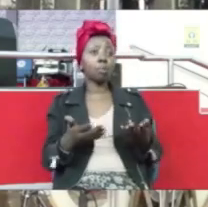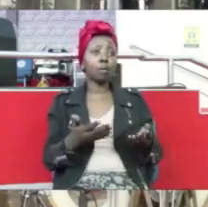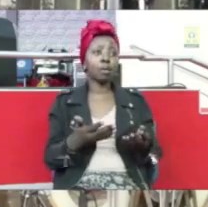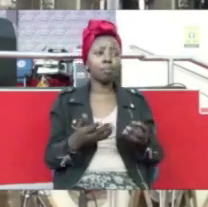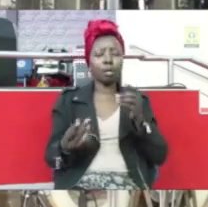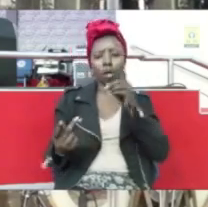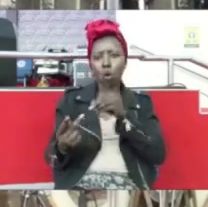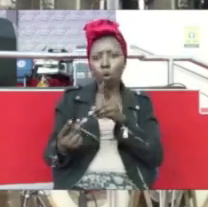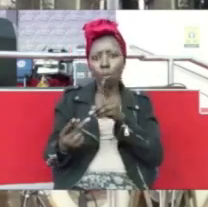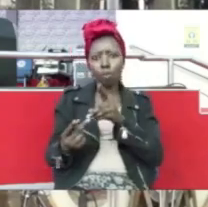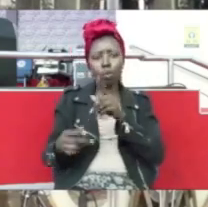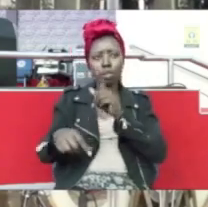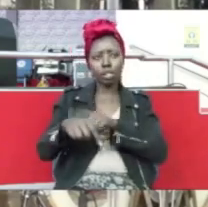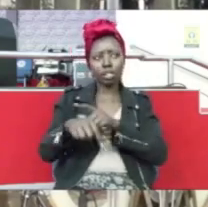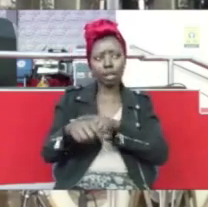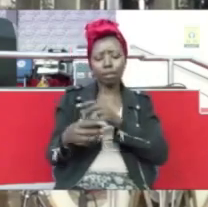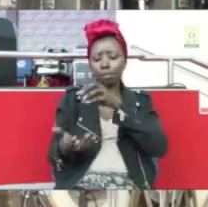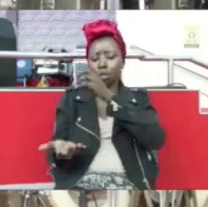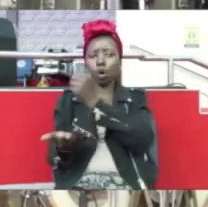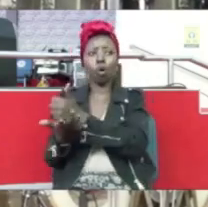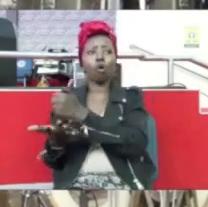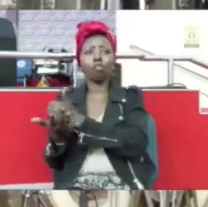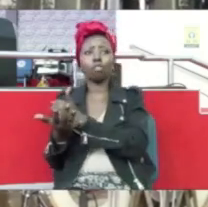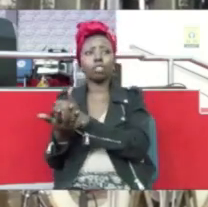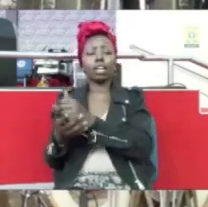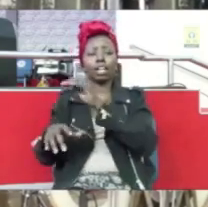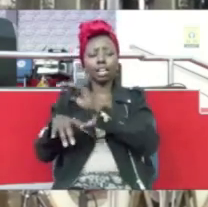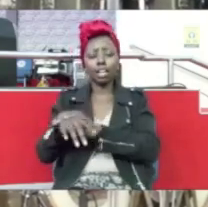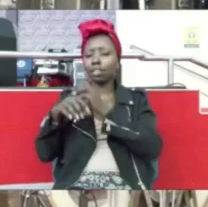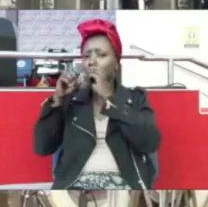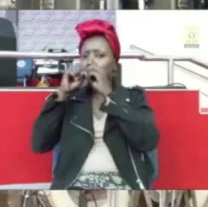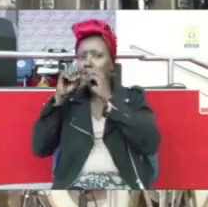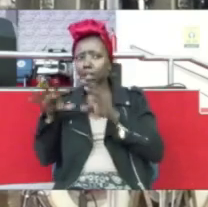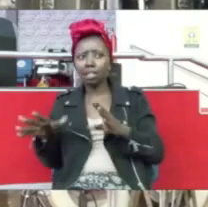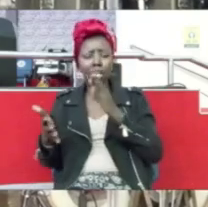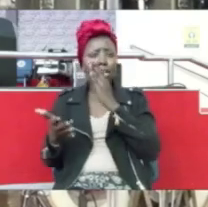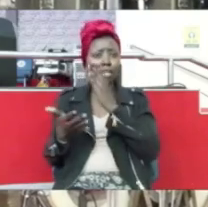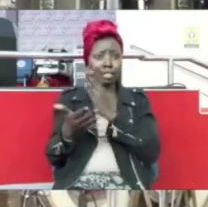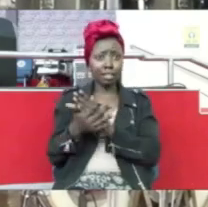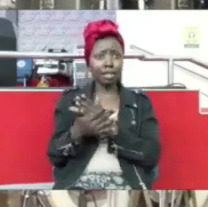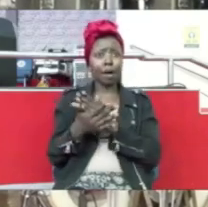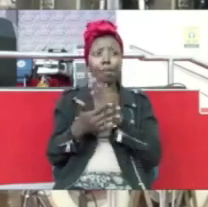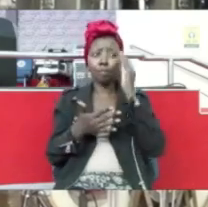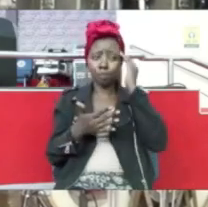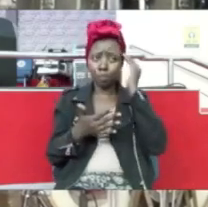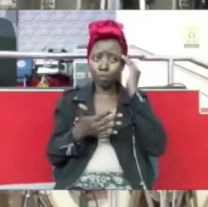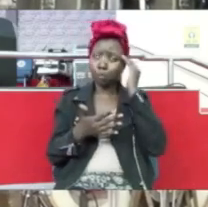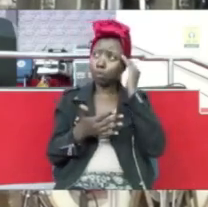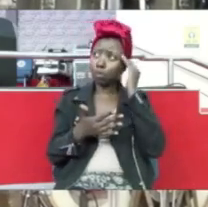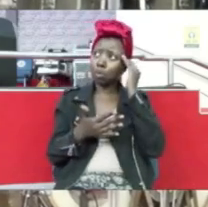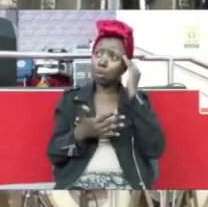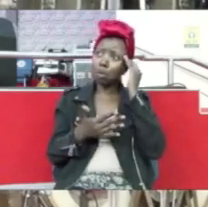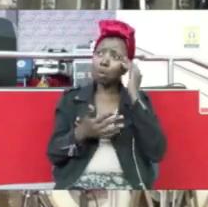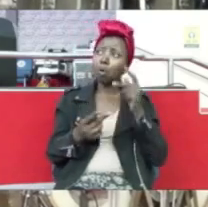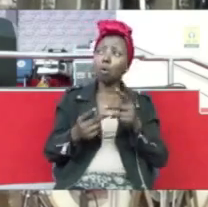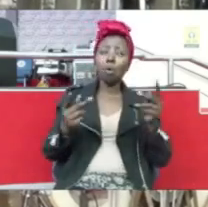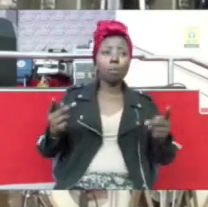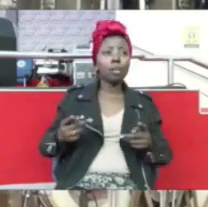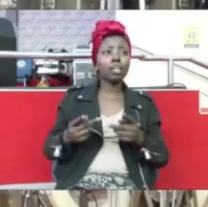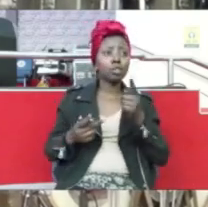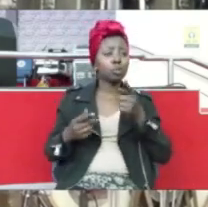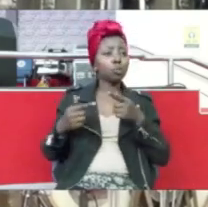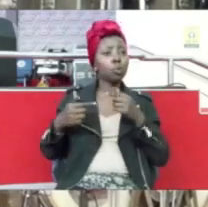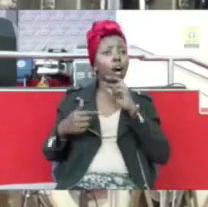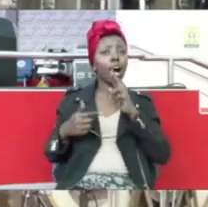him wherever, and he blesses you. And we, some of us know the places we have reached is because of